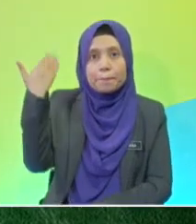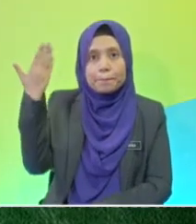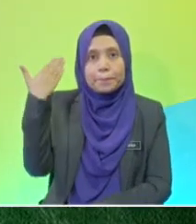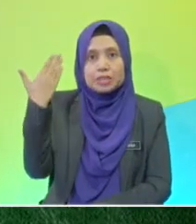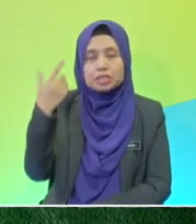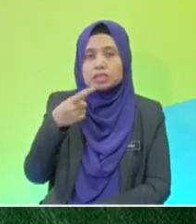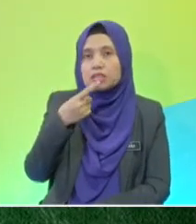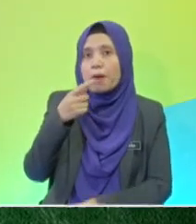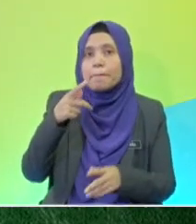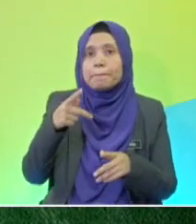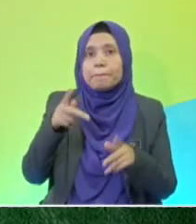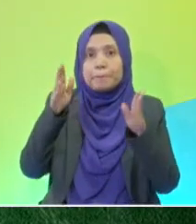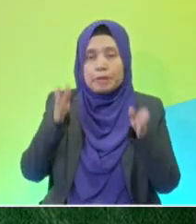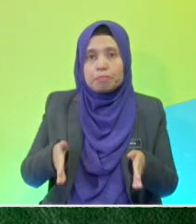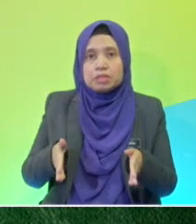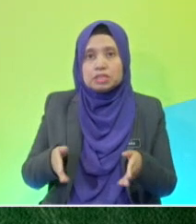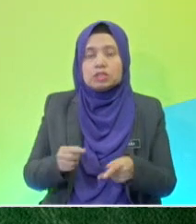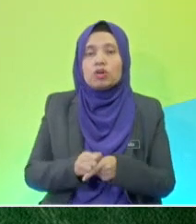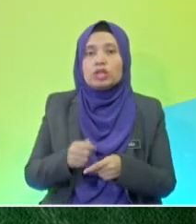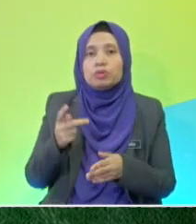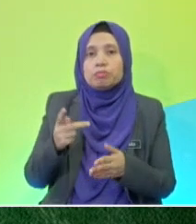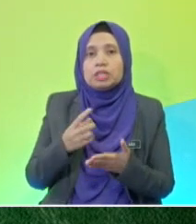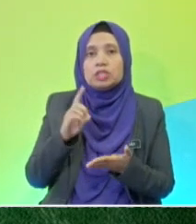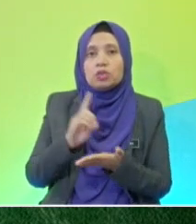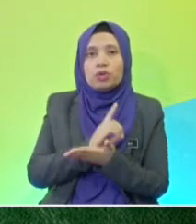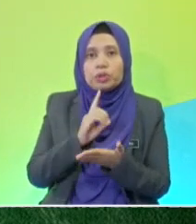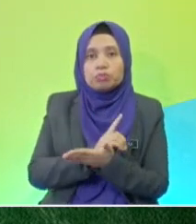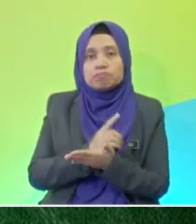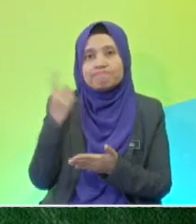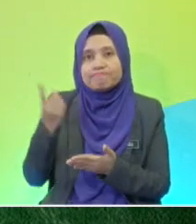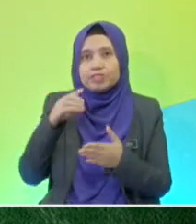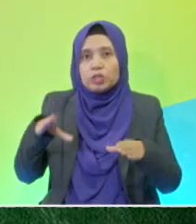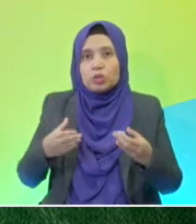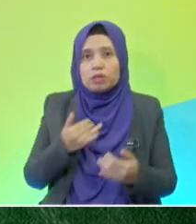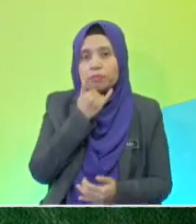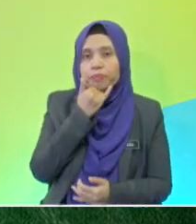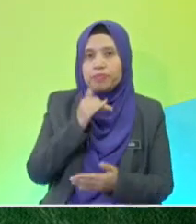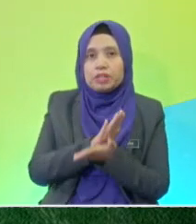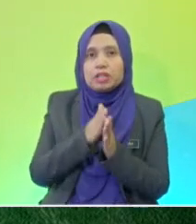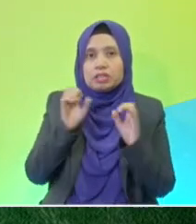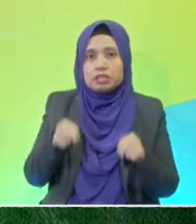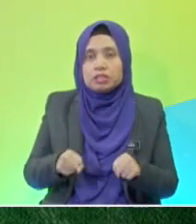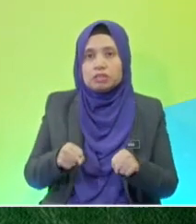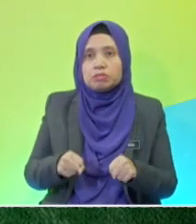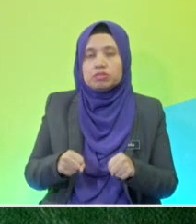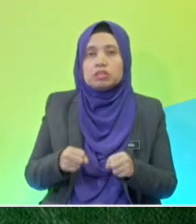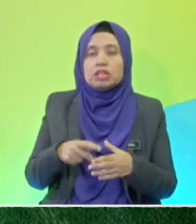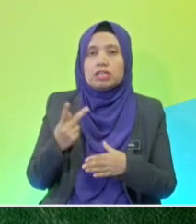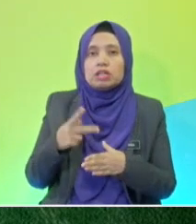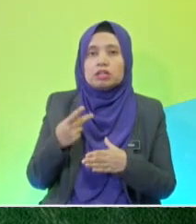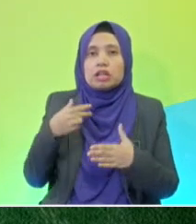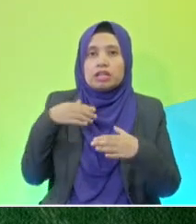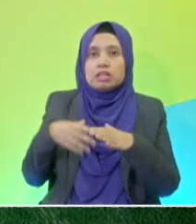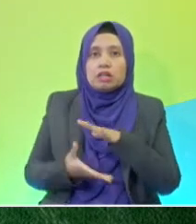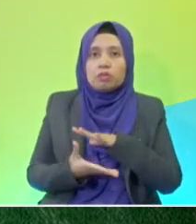We had to retype the documents every time they made mistake. Okay, I think there's a mistake in the